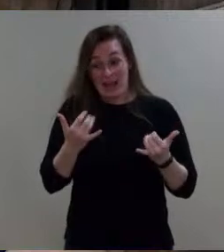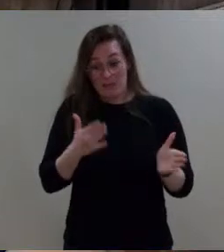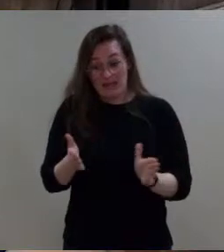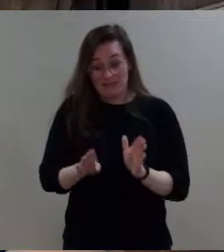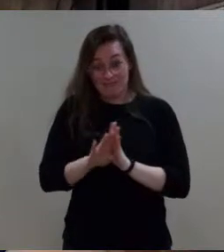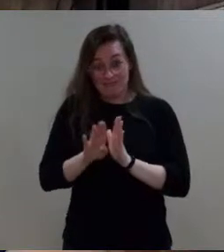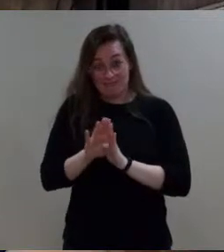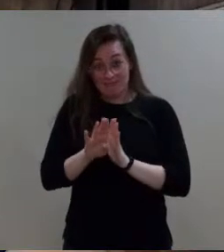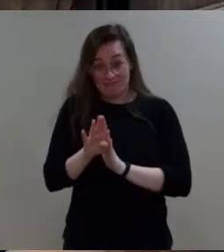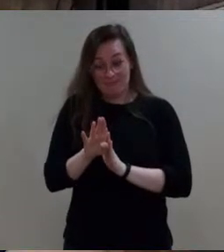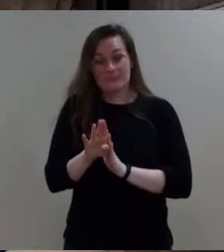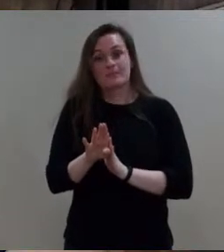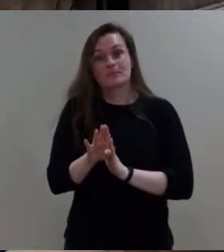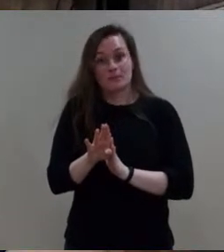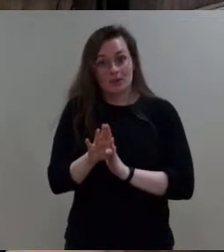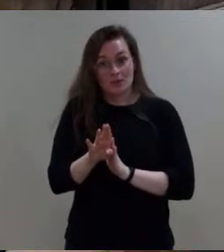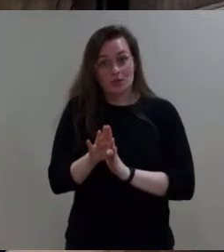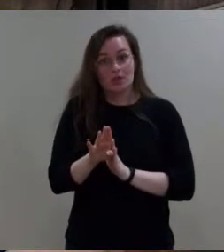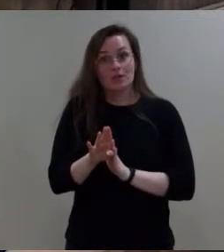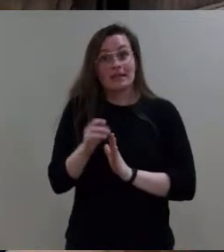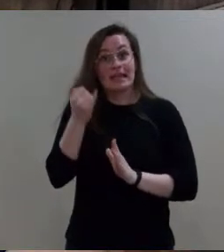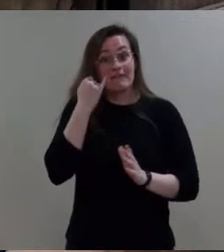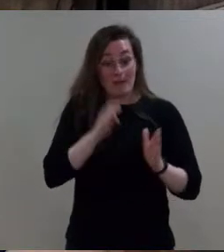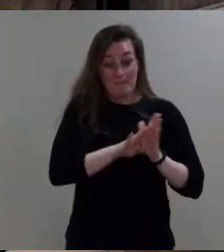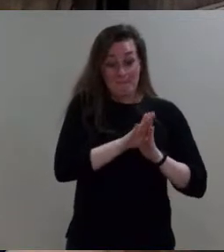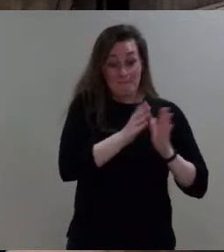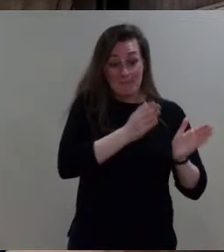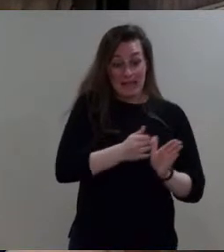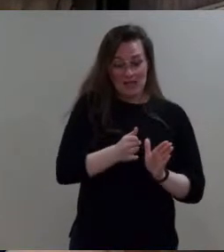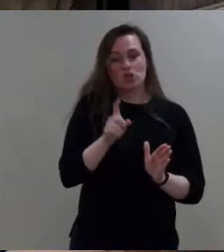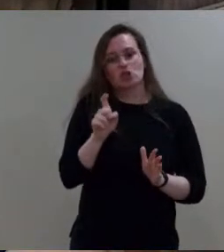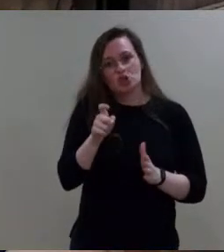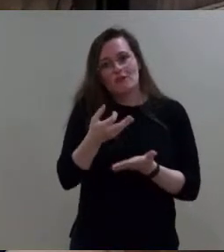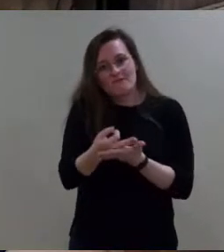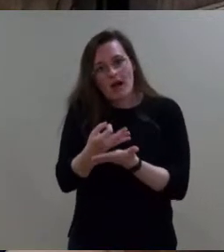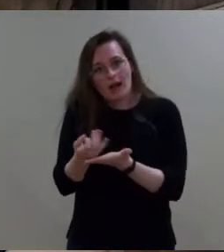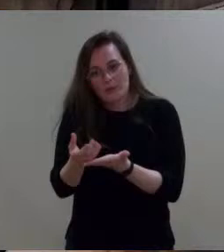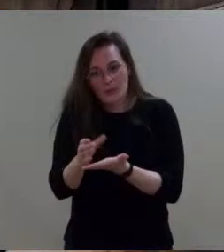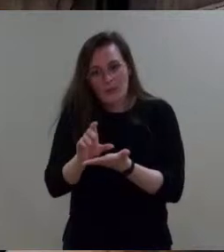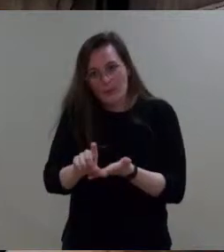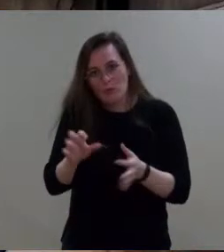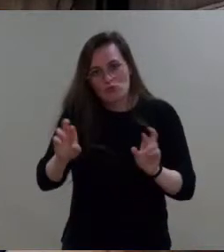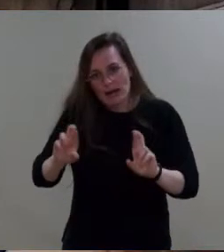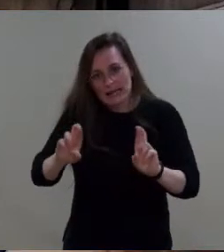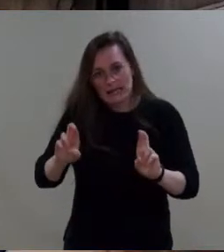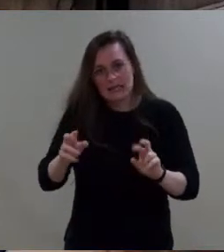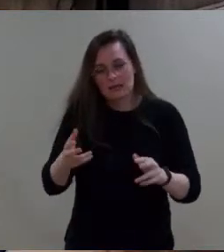benefit to develop a plan and then not fund it. And historically in Nova Scotia, and I've been